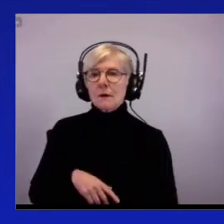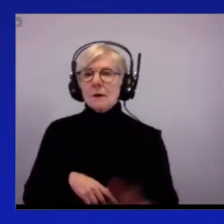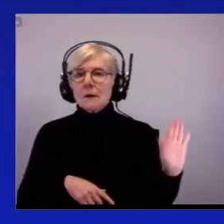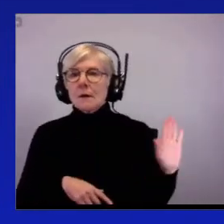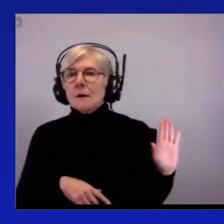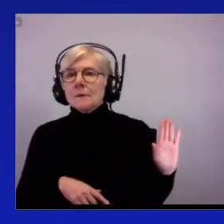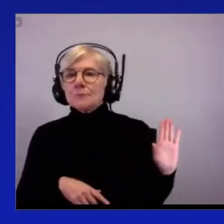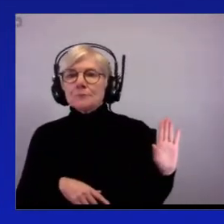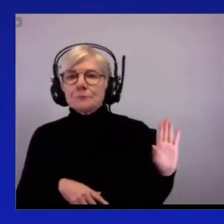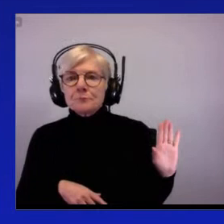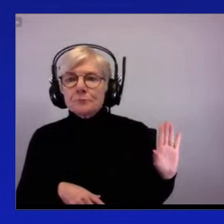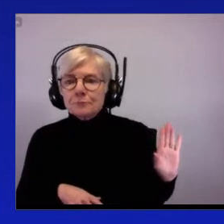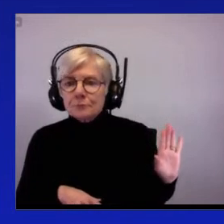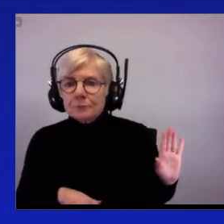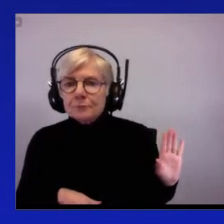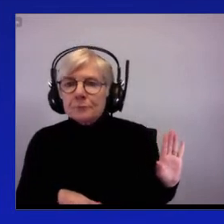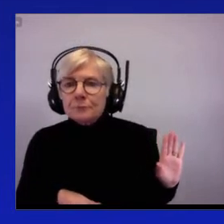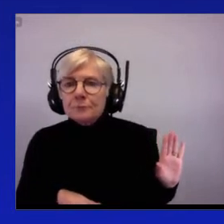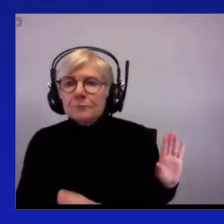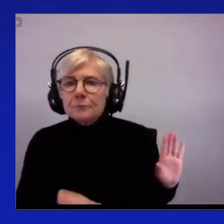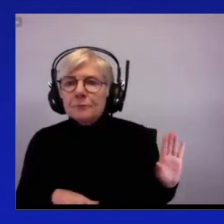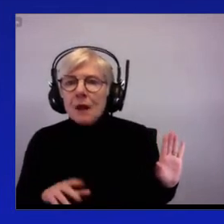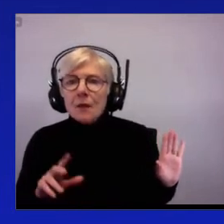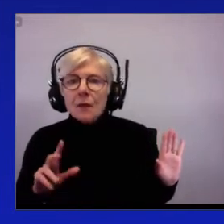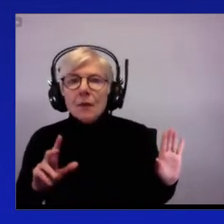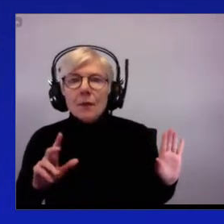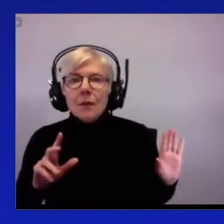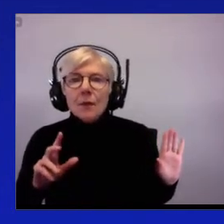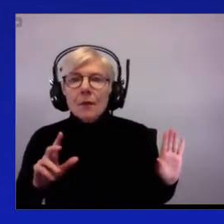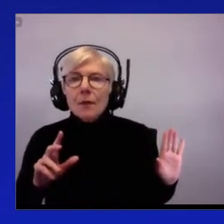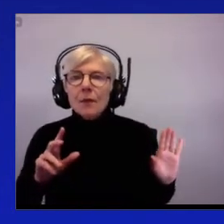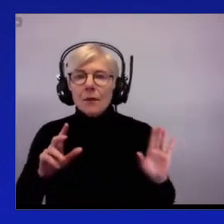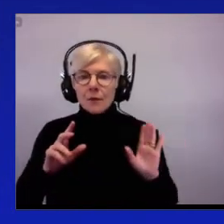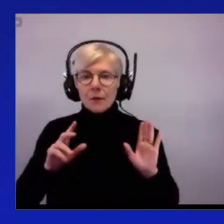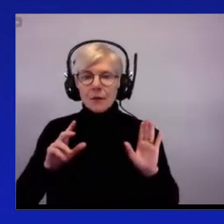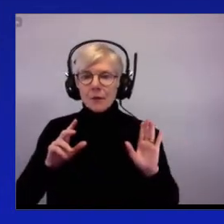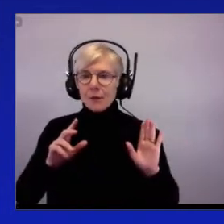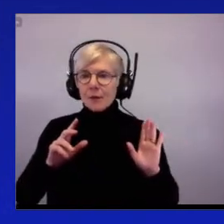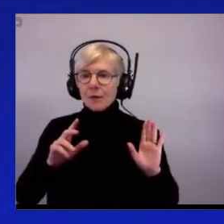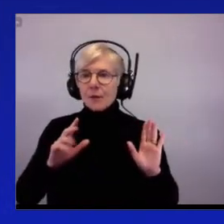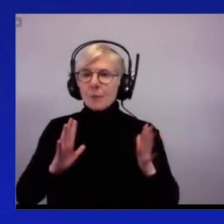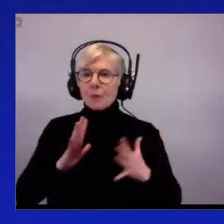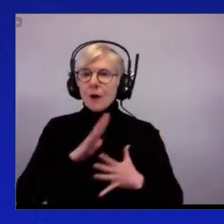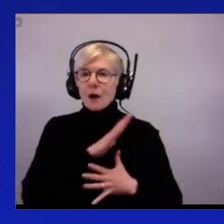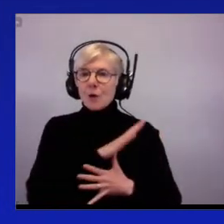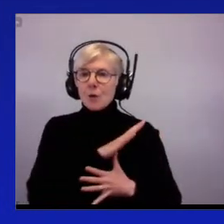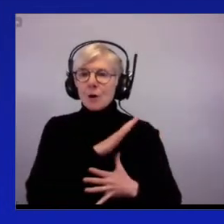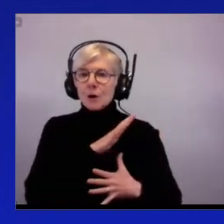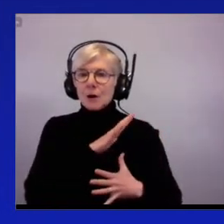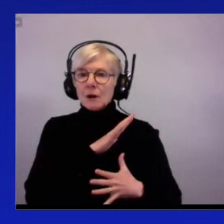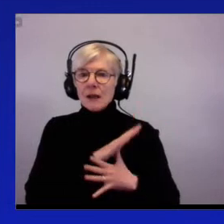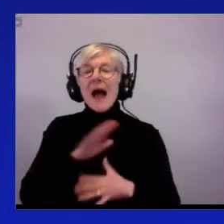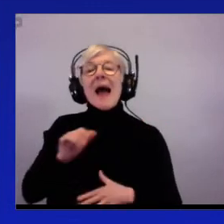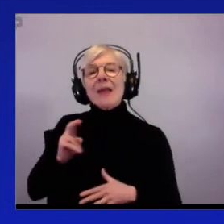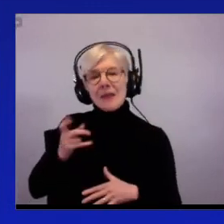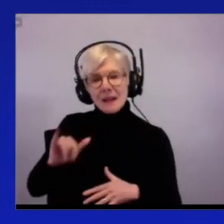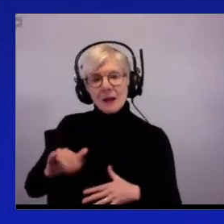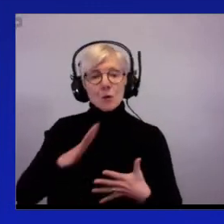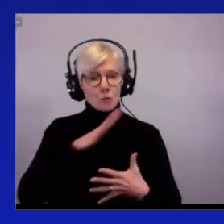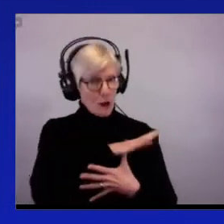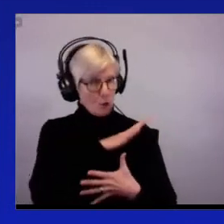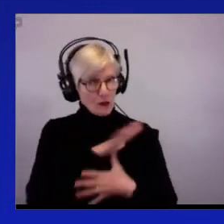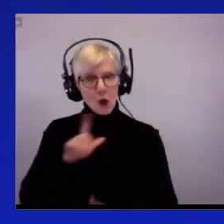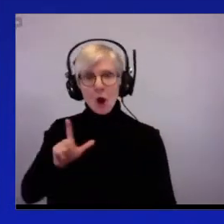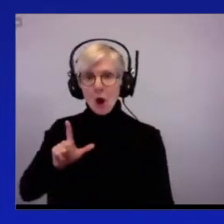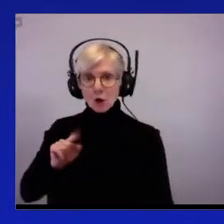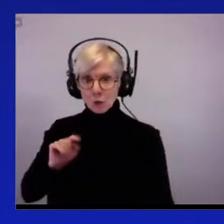that clear for you, so the priority when we got Pfizer was to do the long-term care residents and the retirement home residents